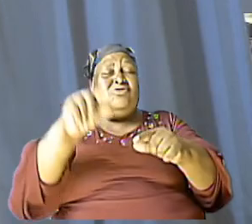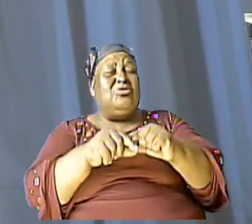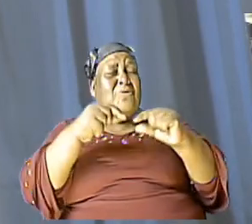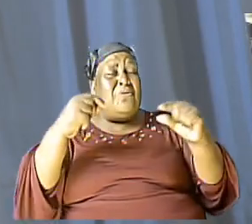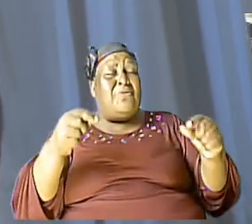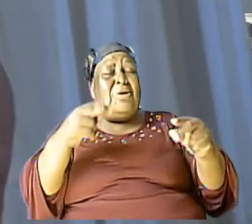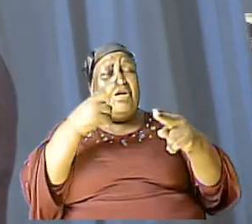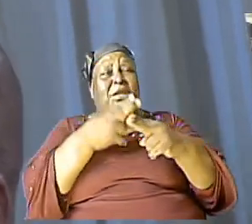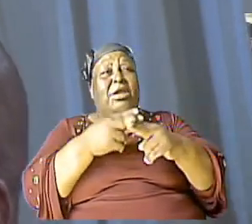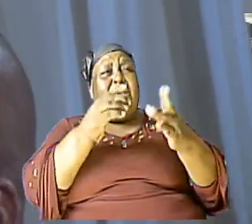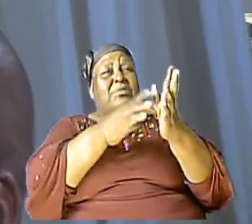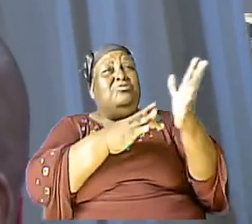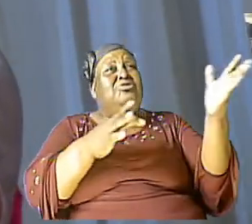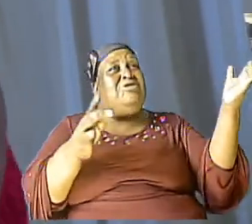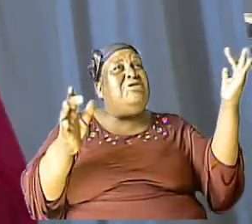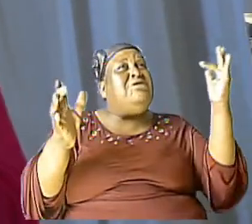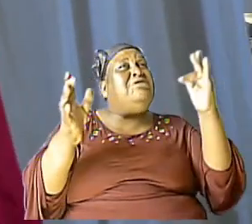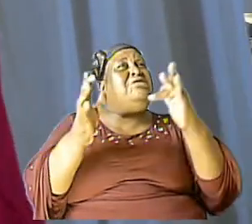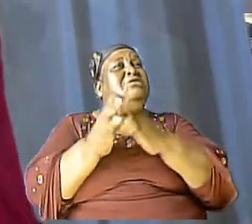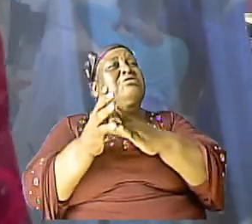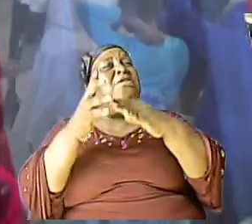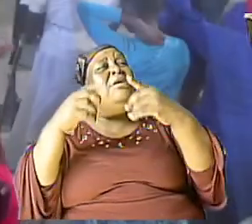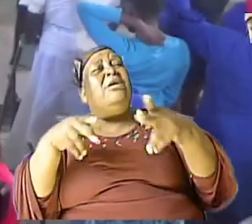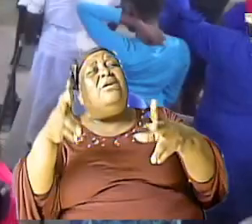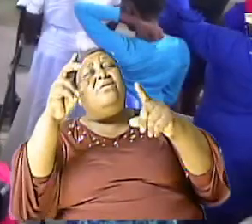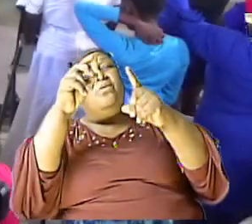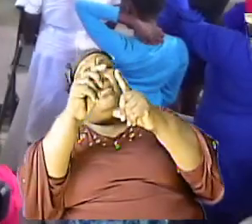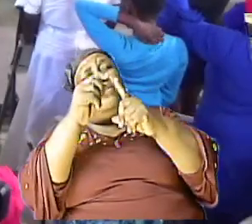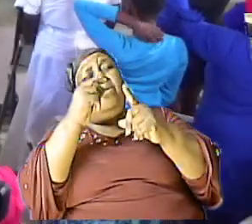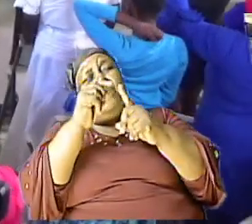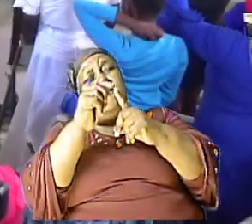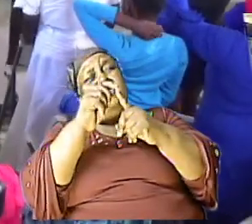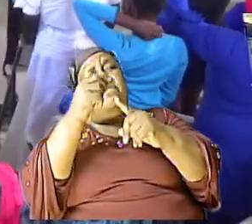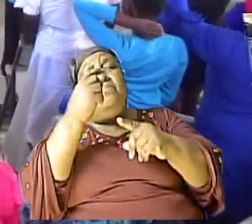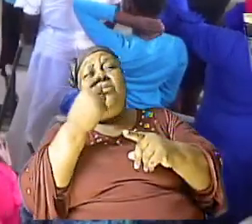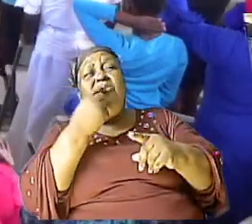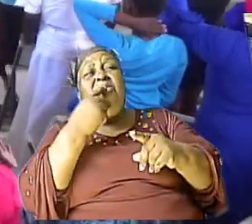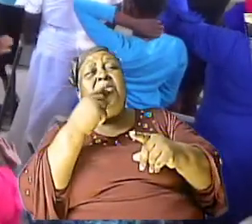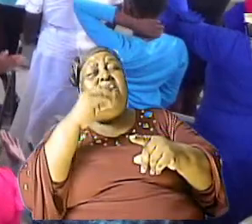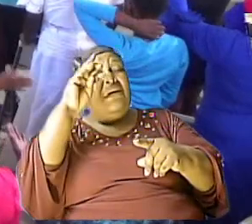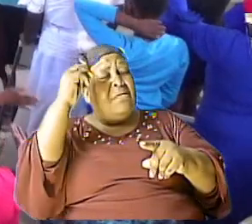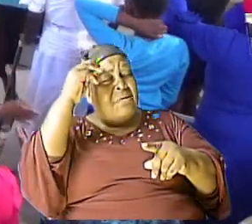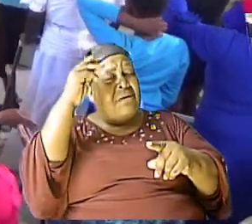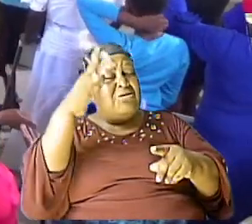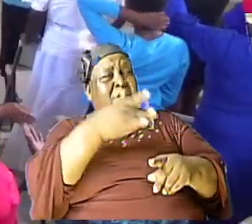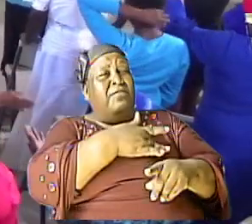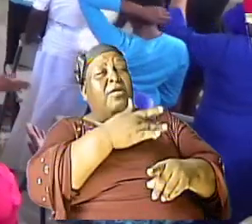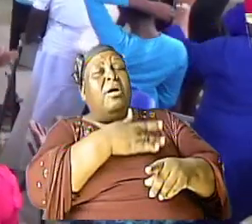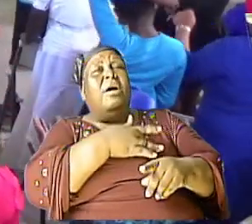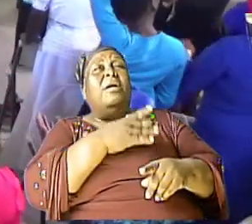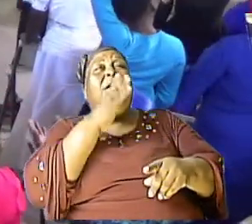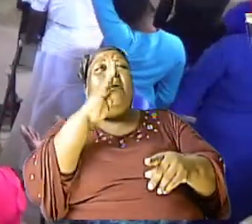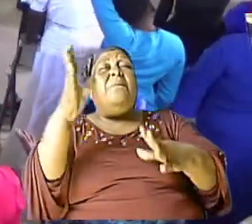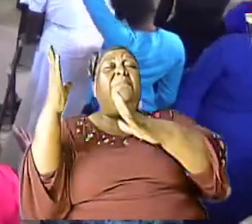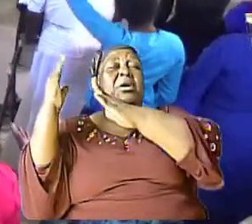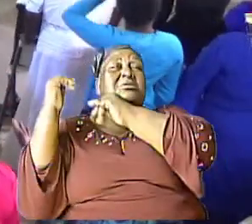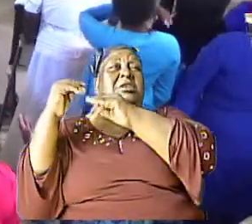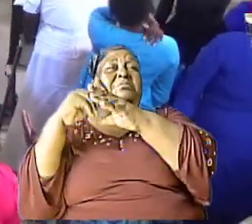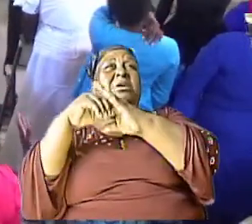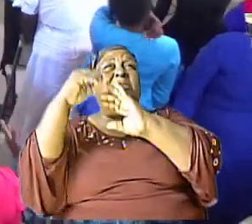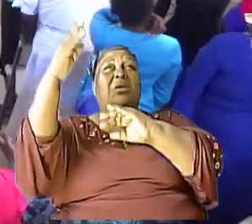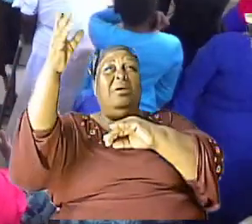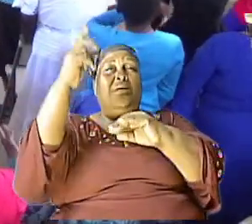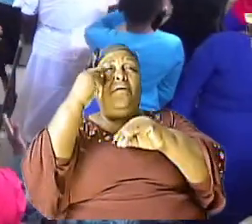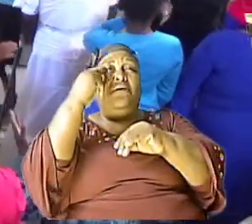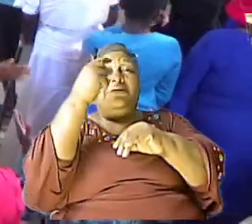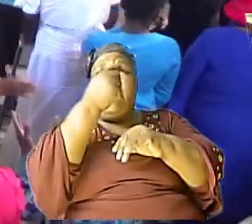God. We bless you. Let the words of our mouth and the meditation of our hearts be acceptable